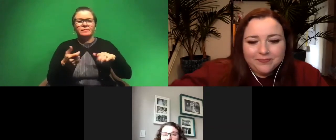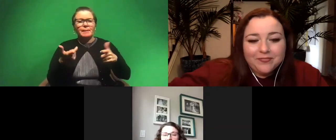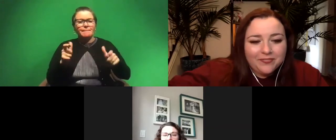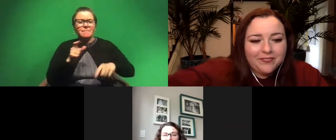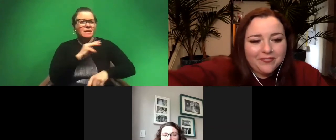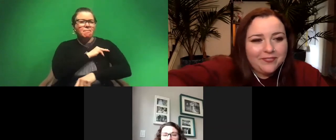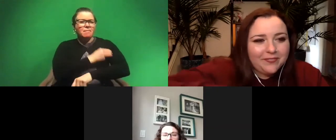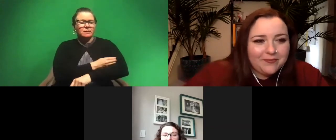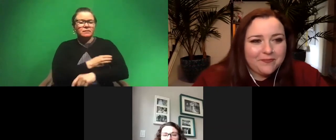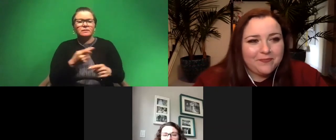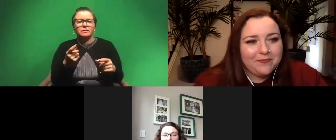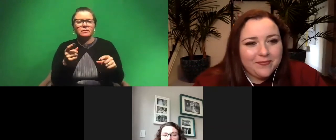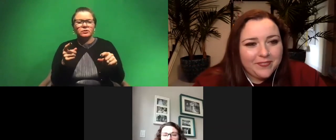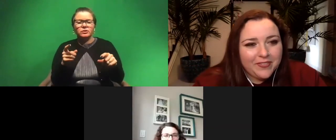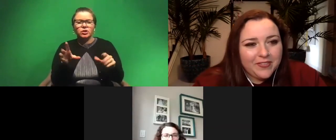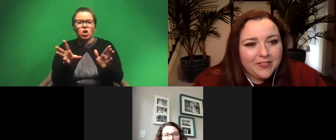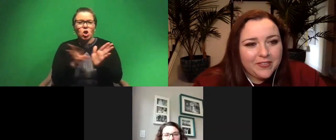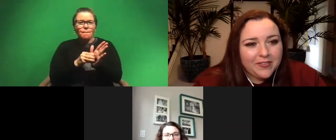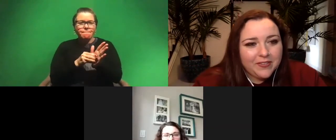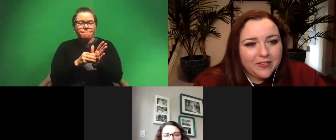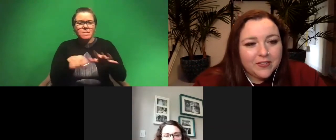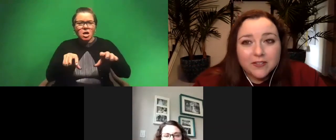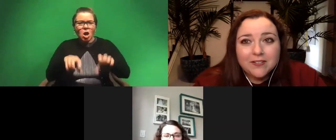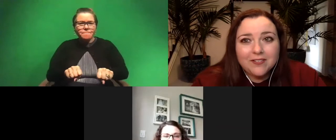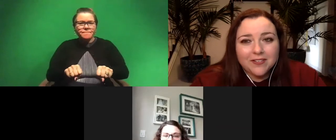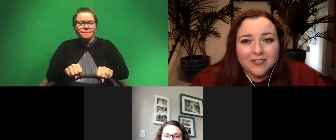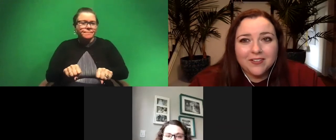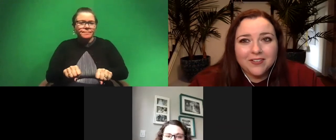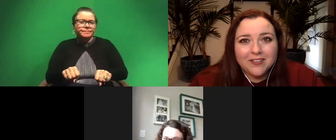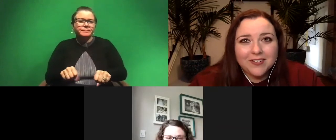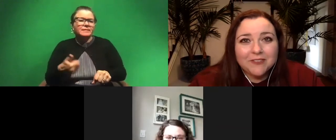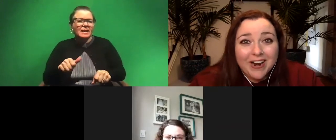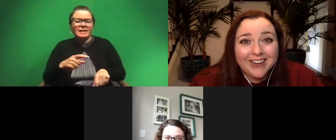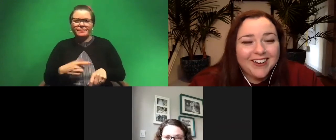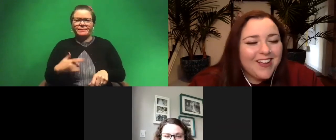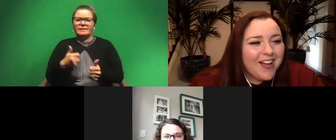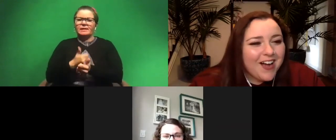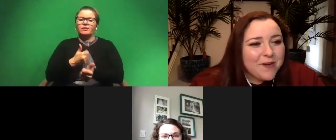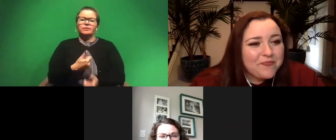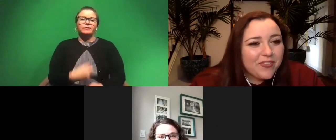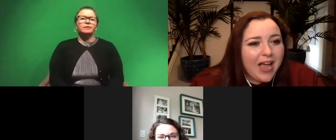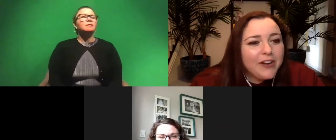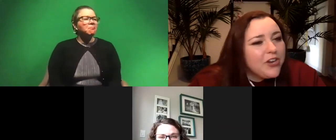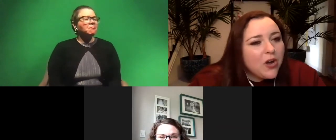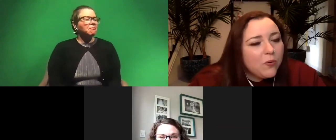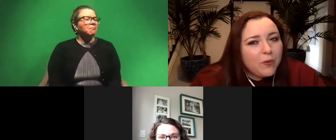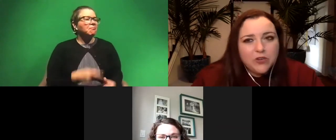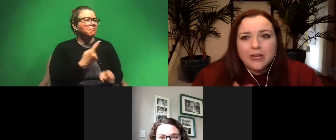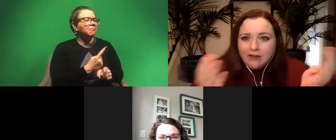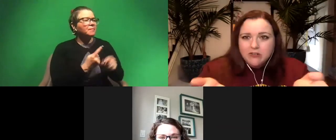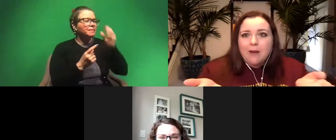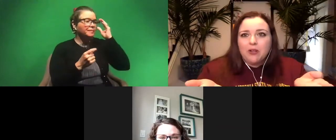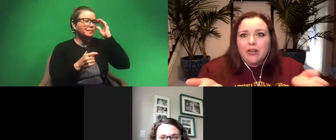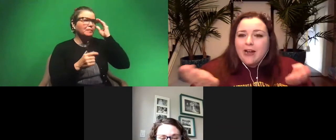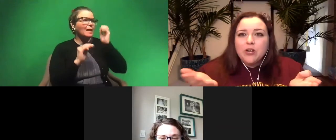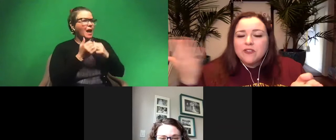and it just sucks down to the bottom when danger's near. Right. How do you know when you